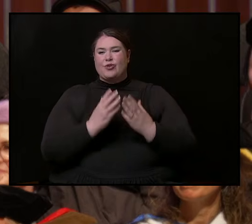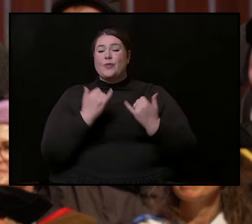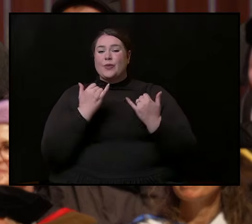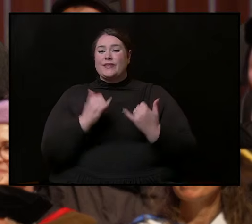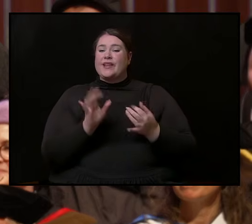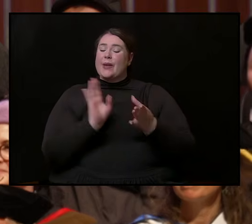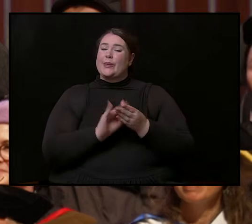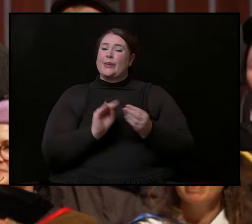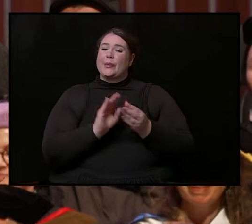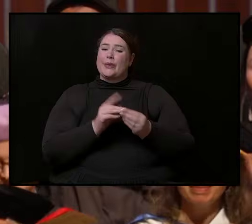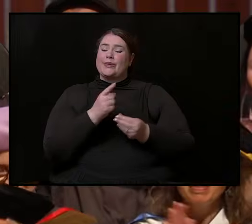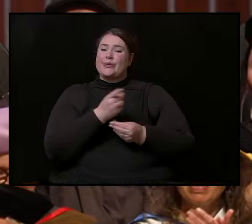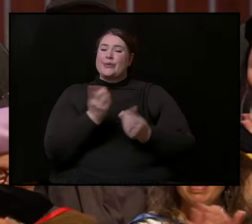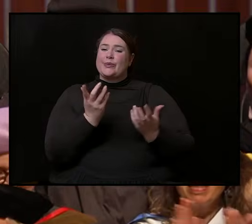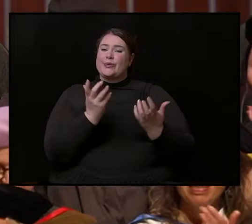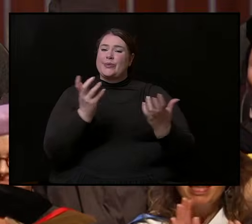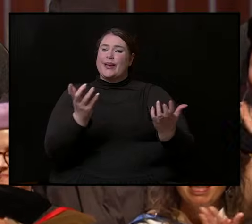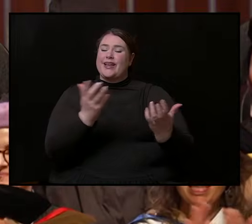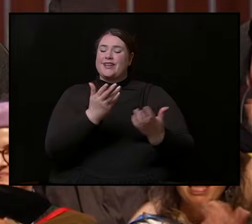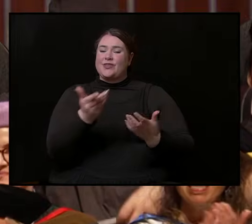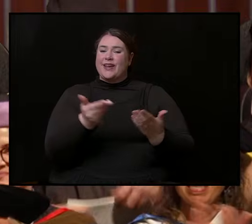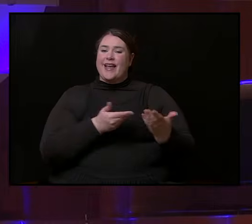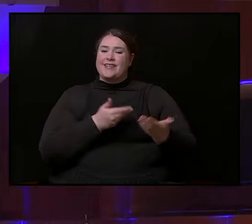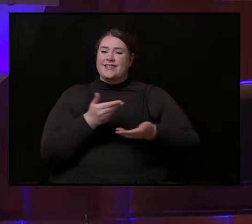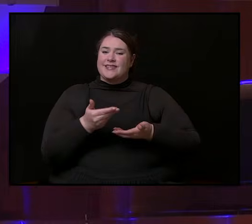guests, graduates.